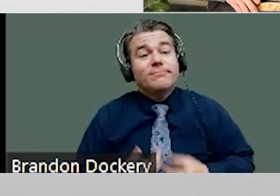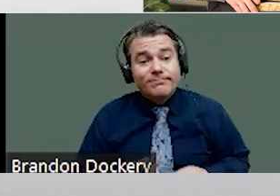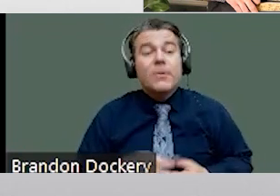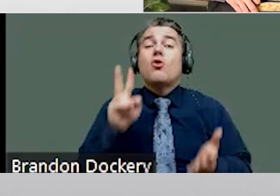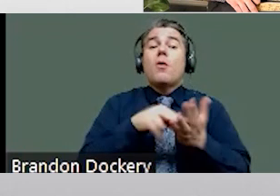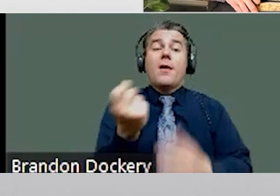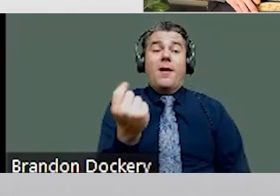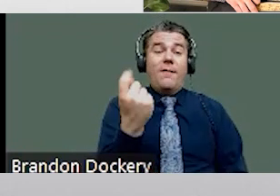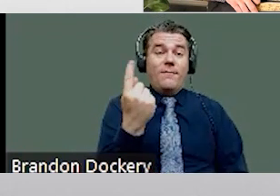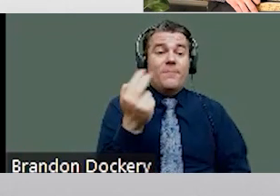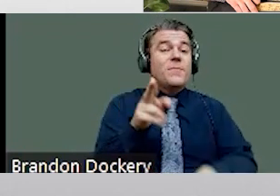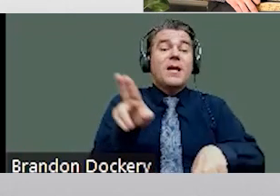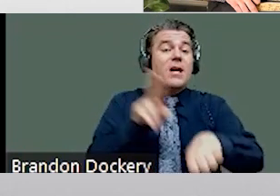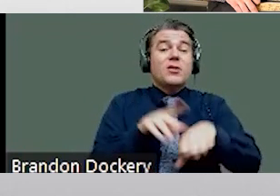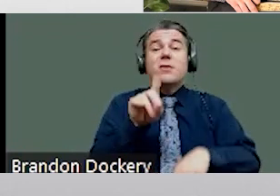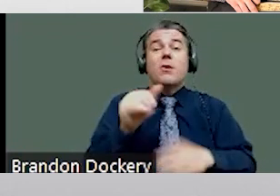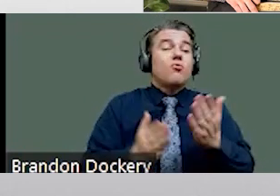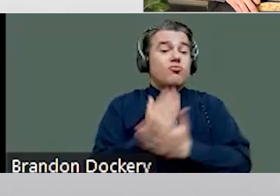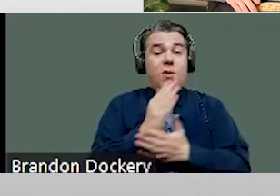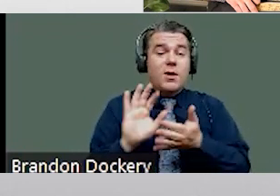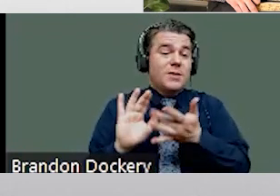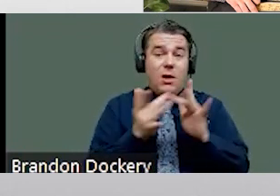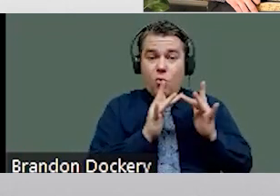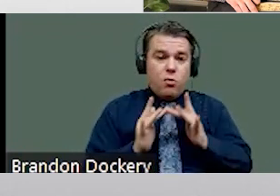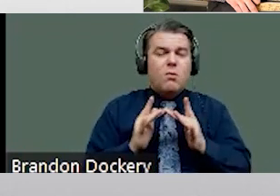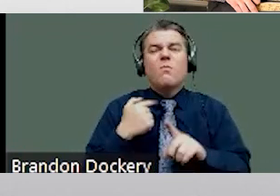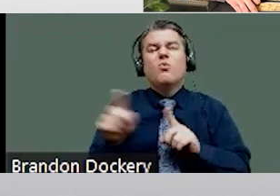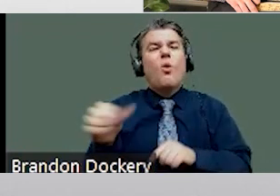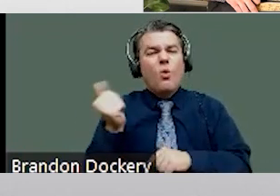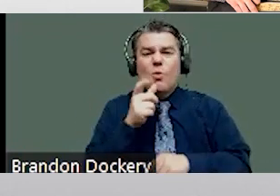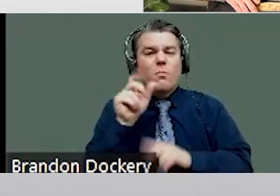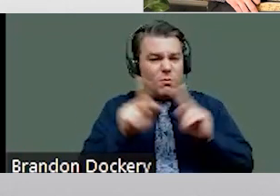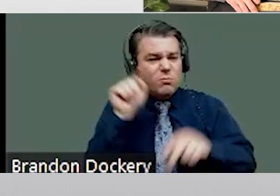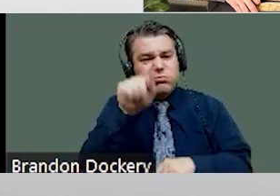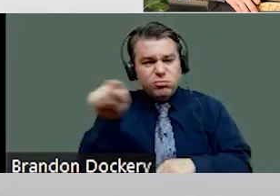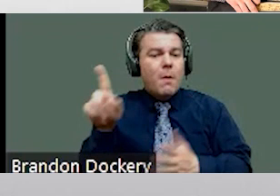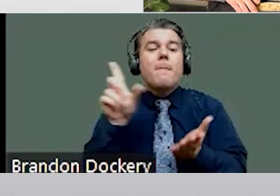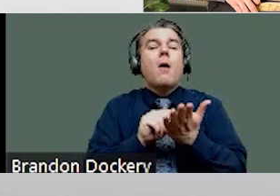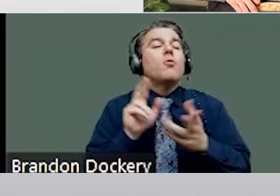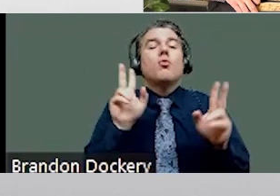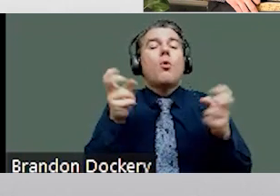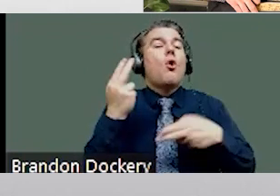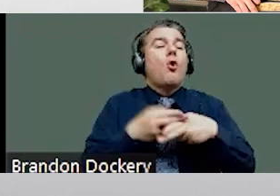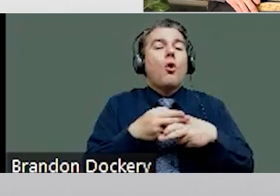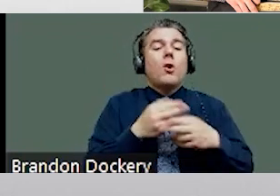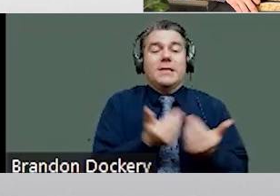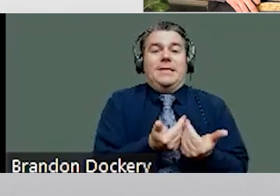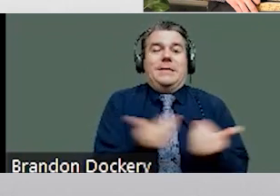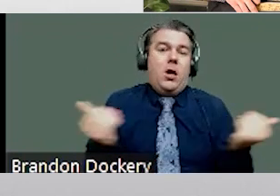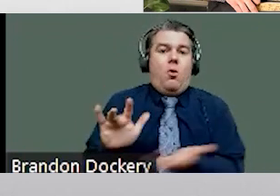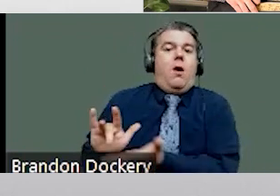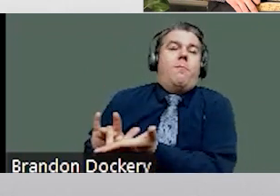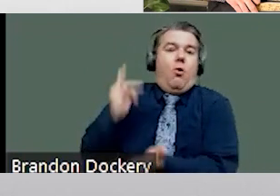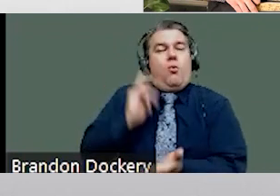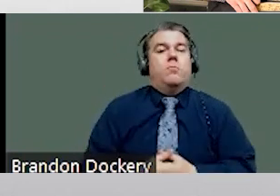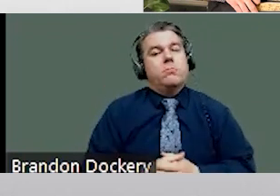In 2011, the National Disability Rights Network, along with lots of other folks, published what is known as Segregated and